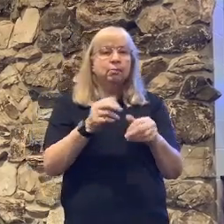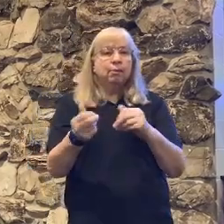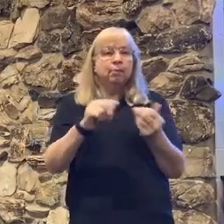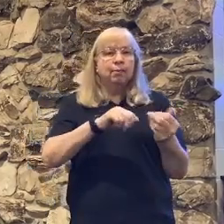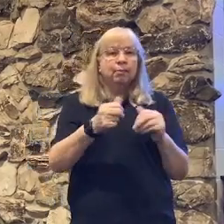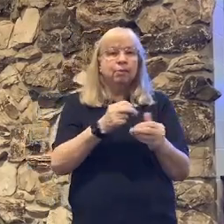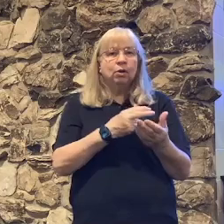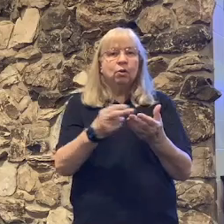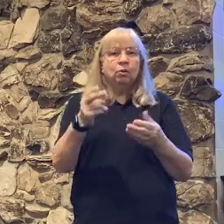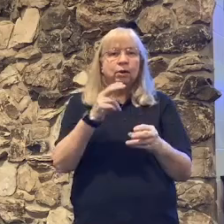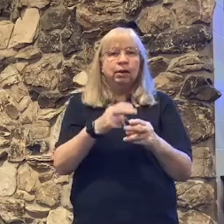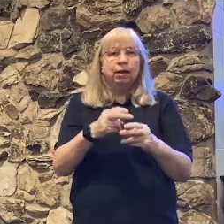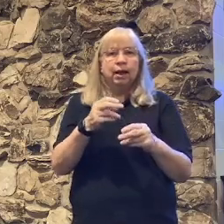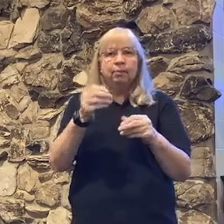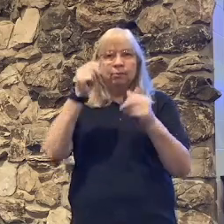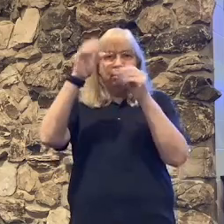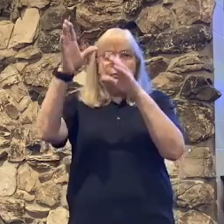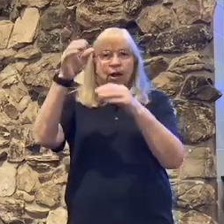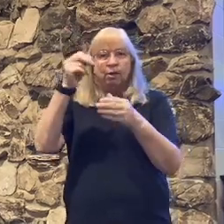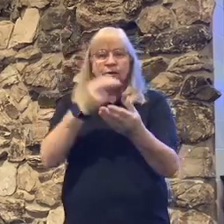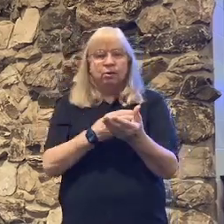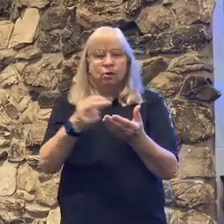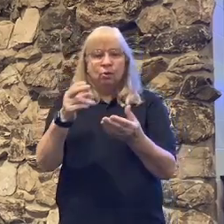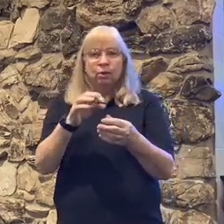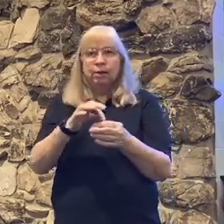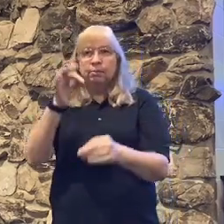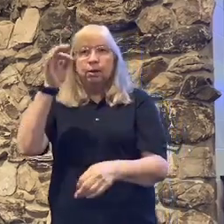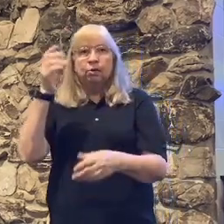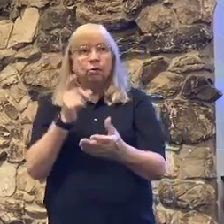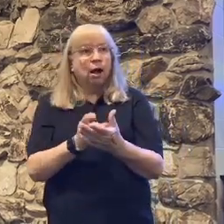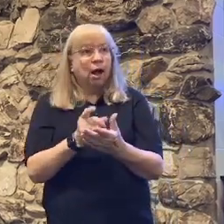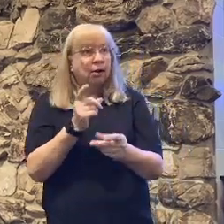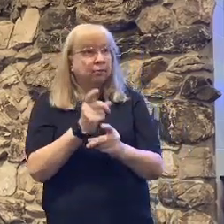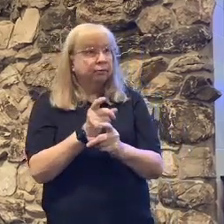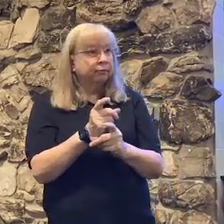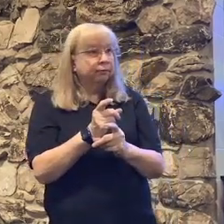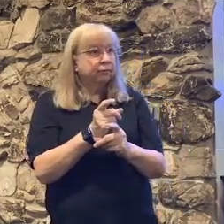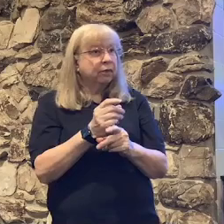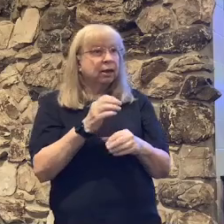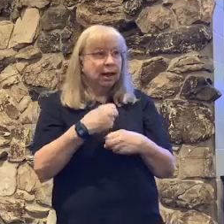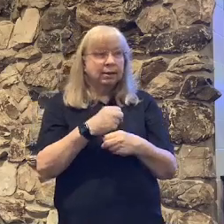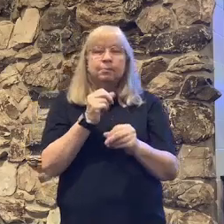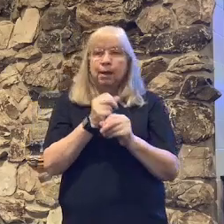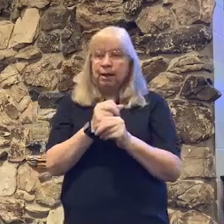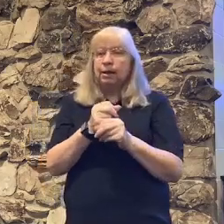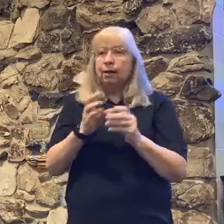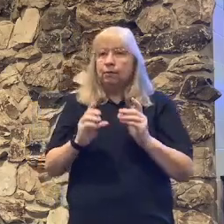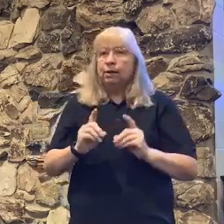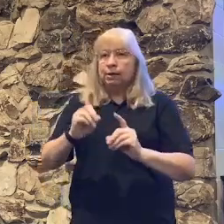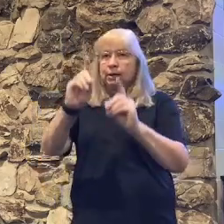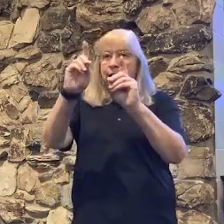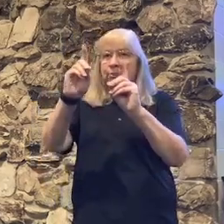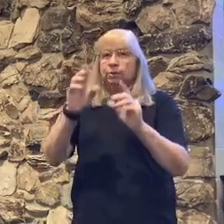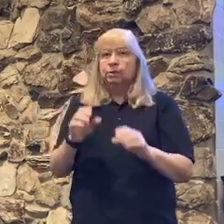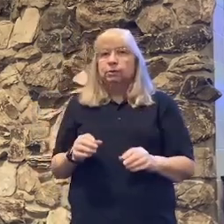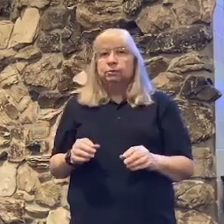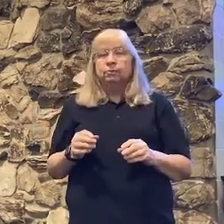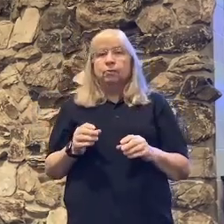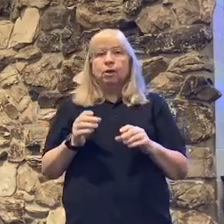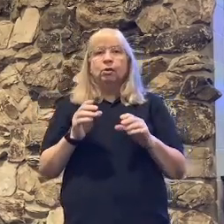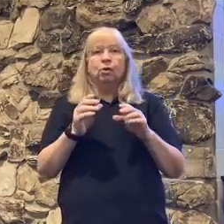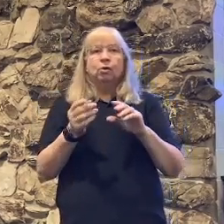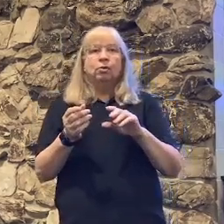Spirit. Right? That's that making of a disciple. So the disciples